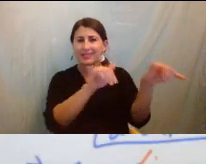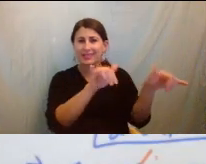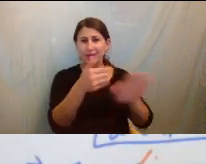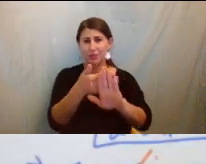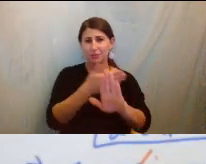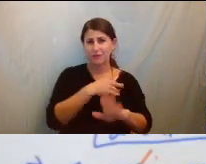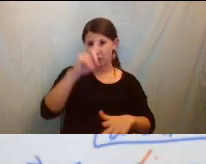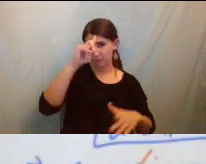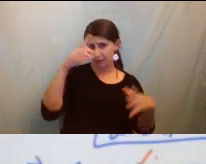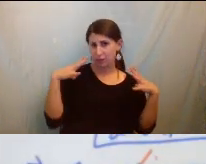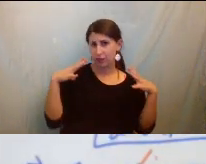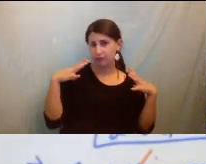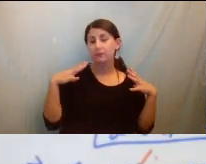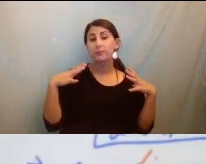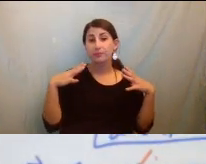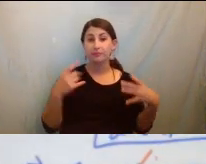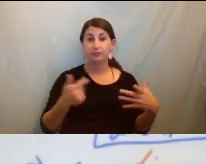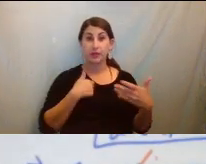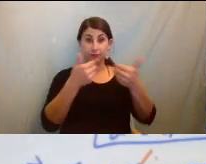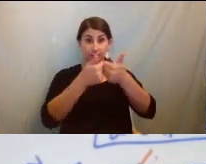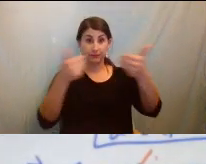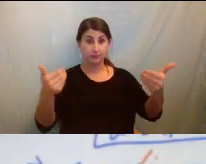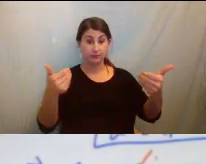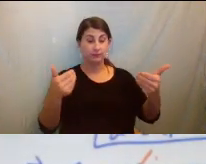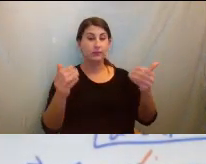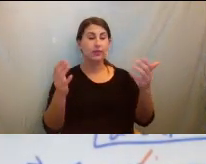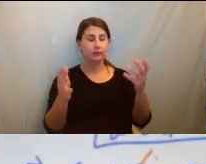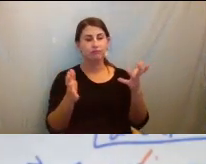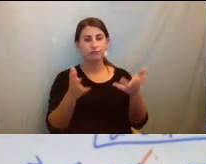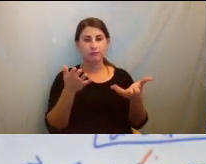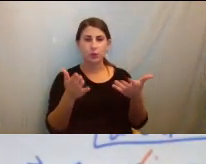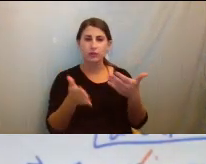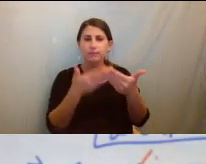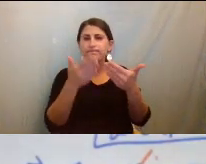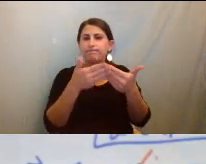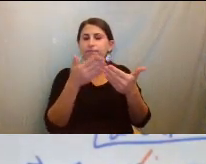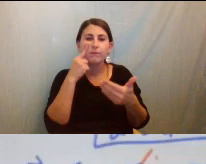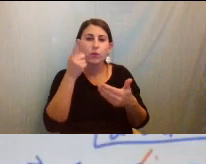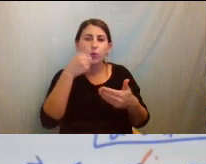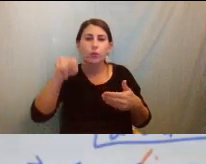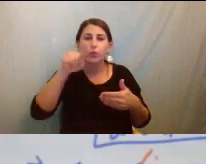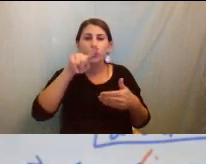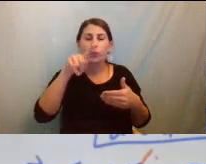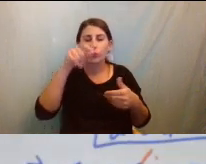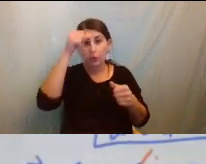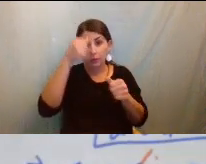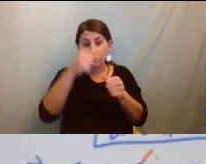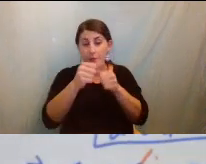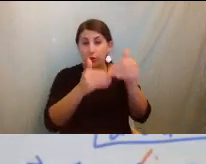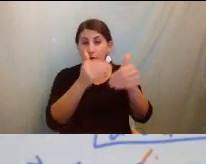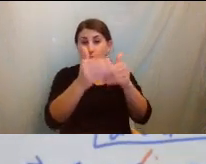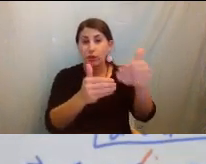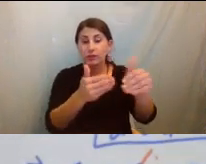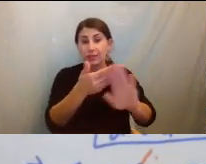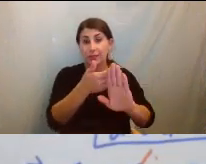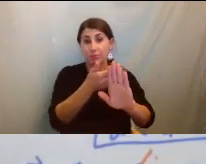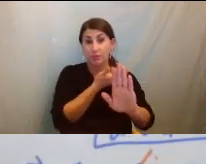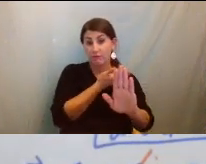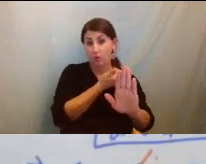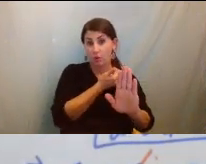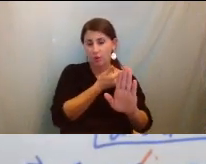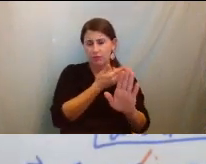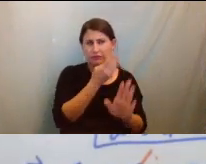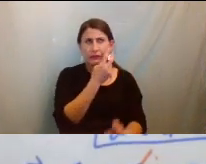did before mind break. All right, I just split it up to make it easy on us so that we remember the process before having